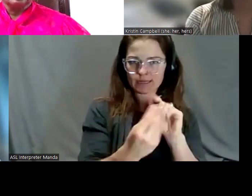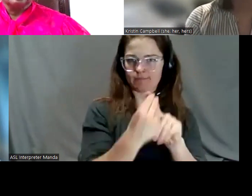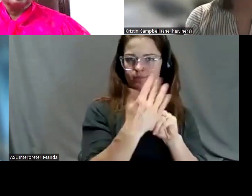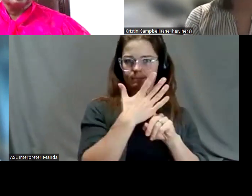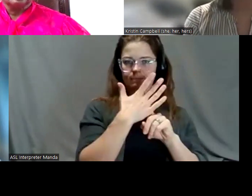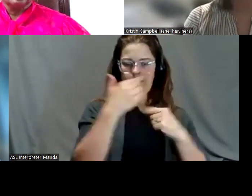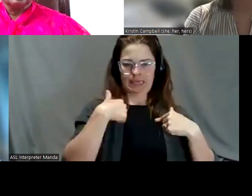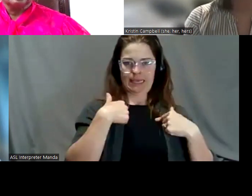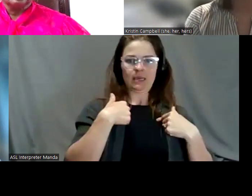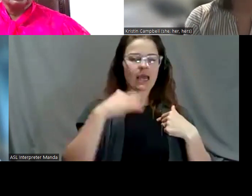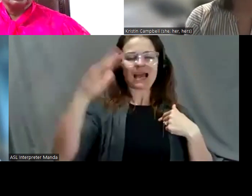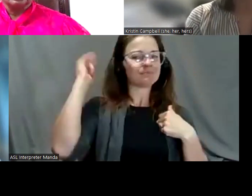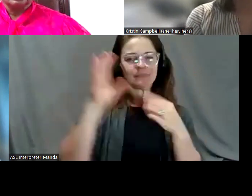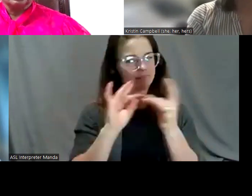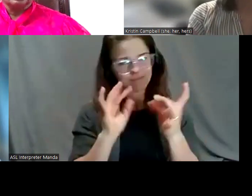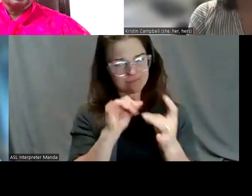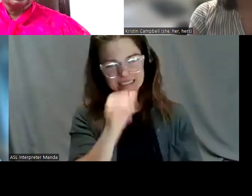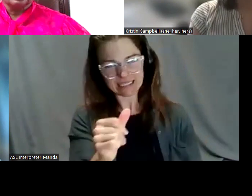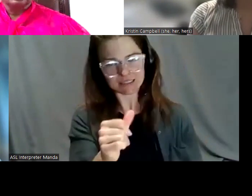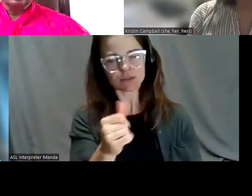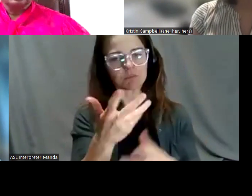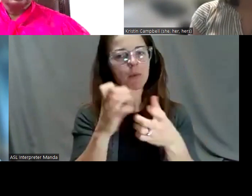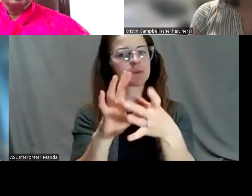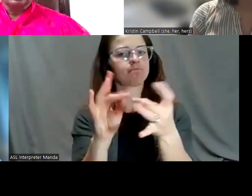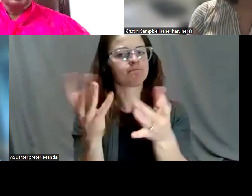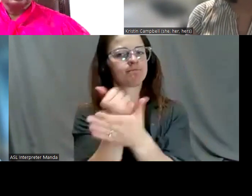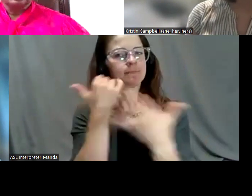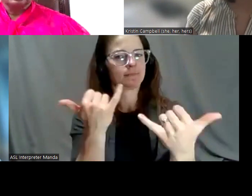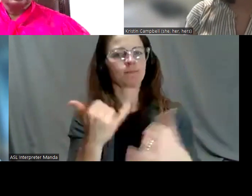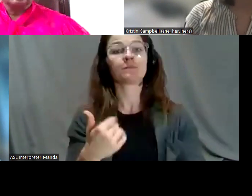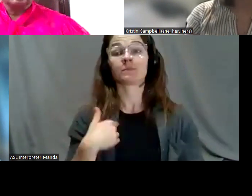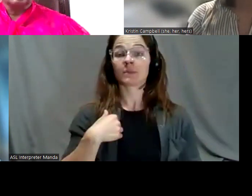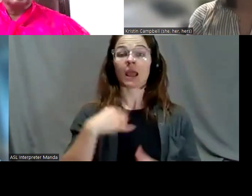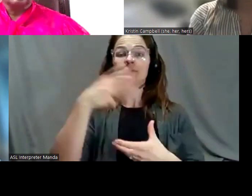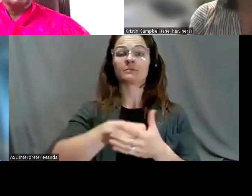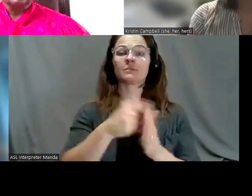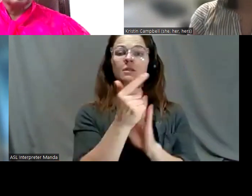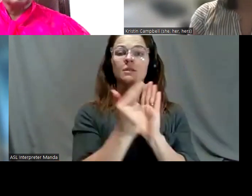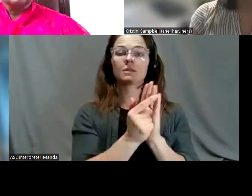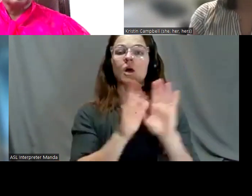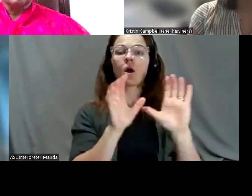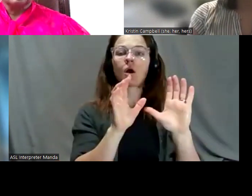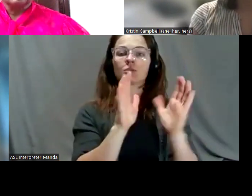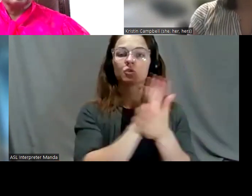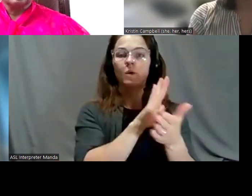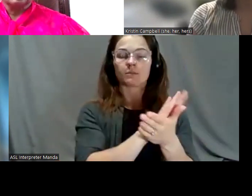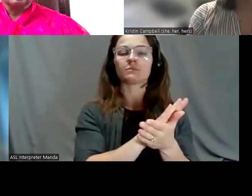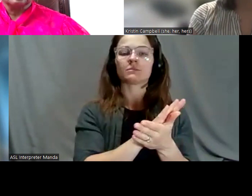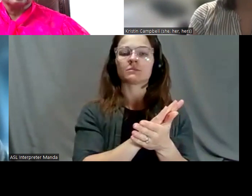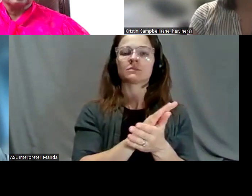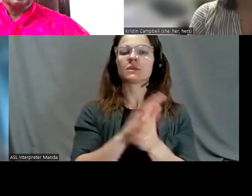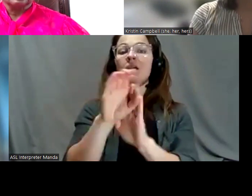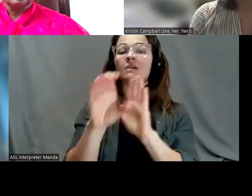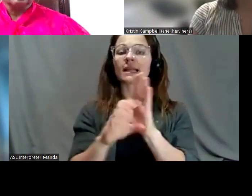previously. When I was in law school, we were required to take a course called Evidence. And I